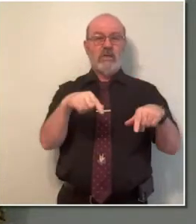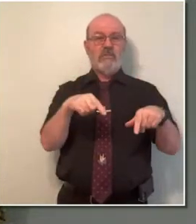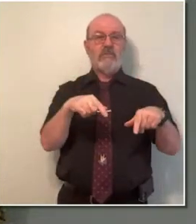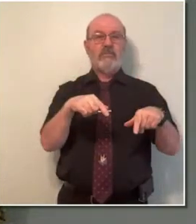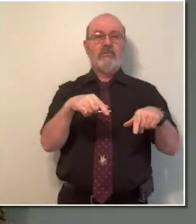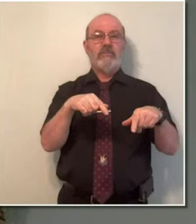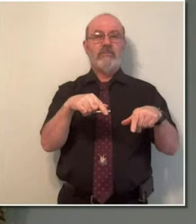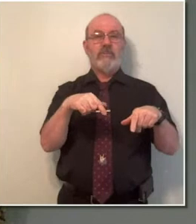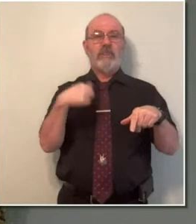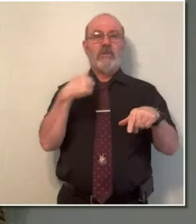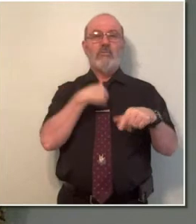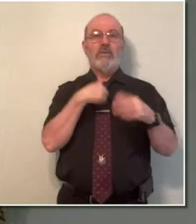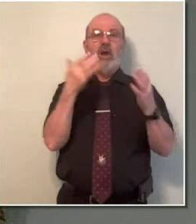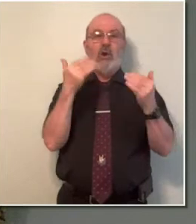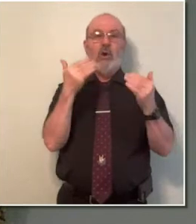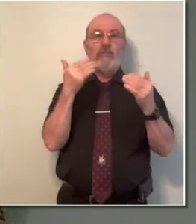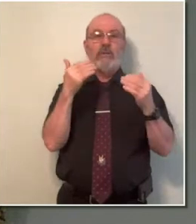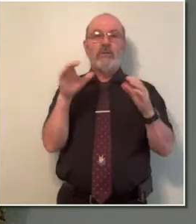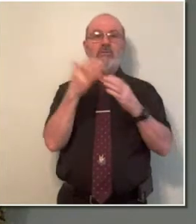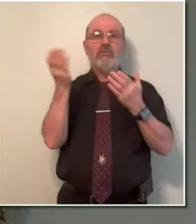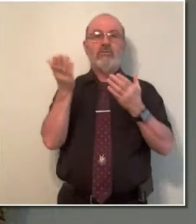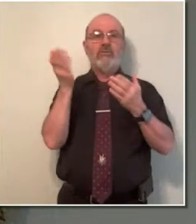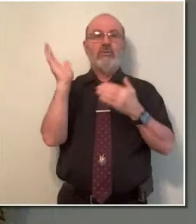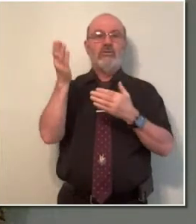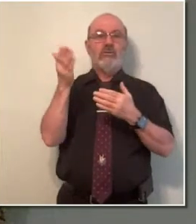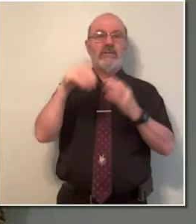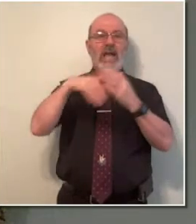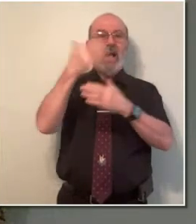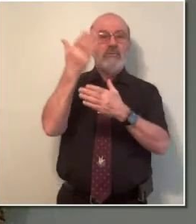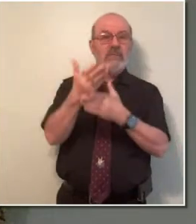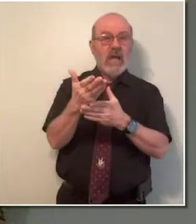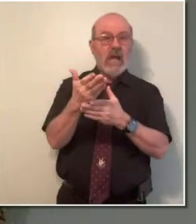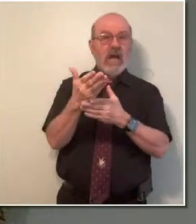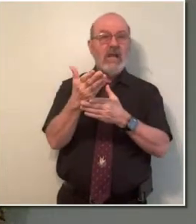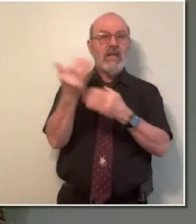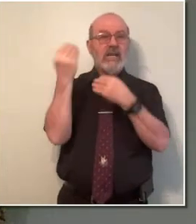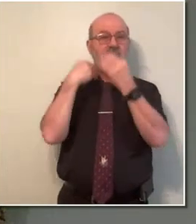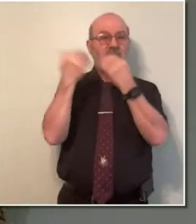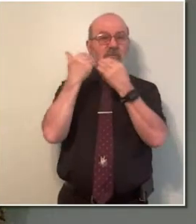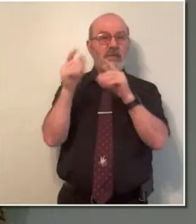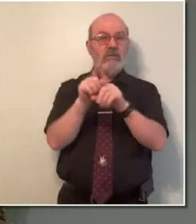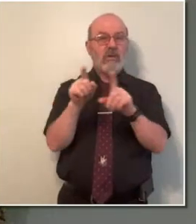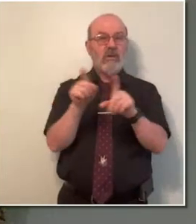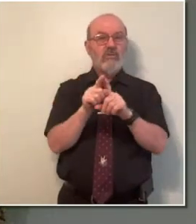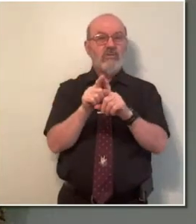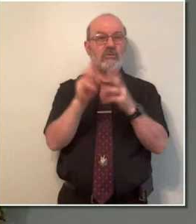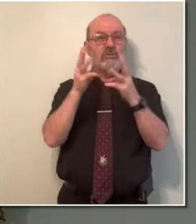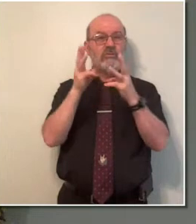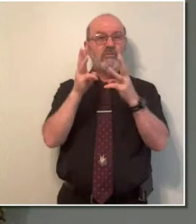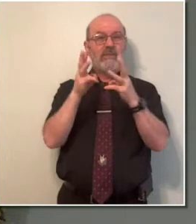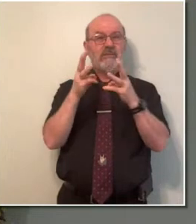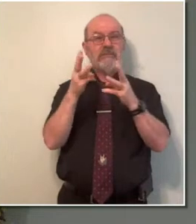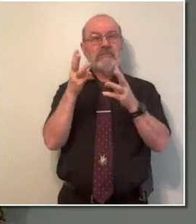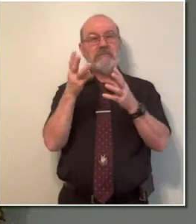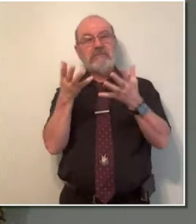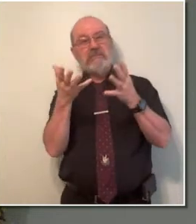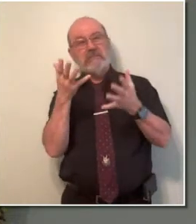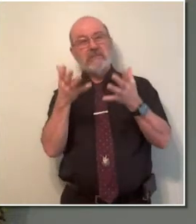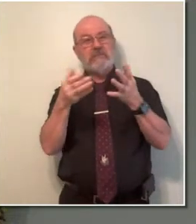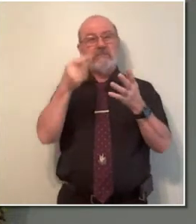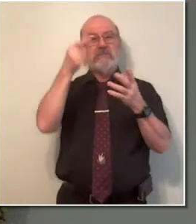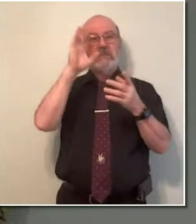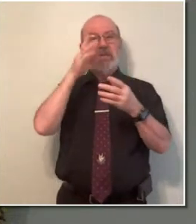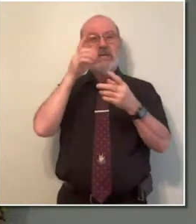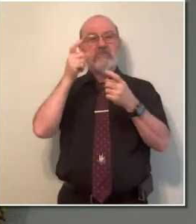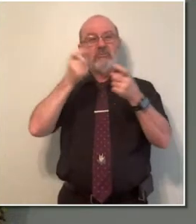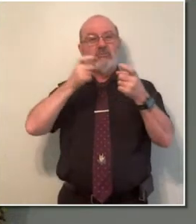are hoping to do the service outdoors and have a picnic as well. The weather looks a little iffy, but the Lord's in charge of that, so